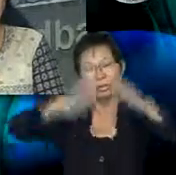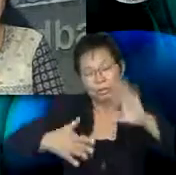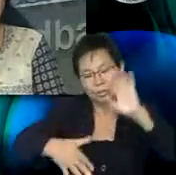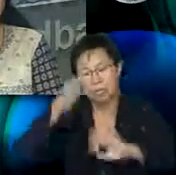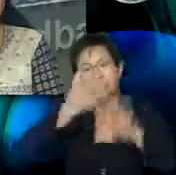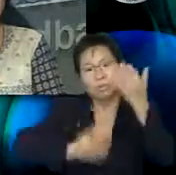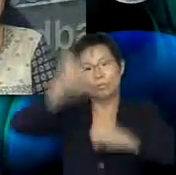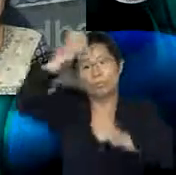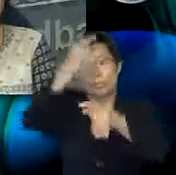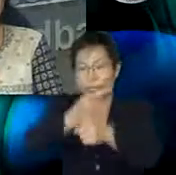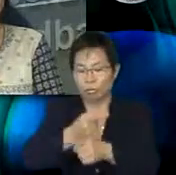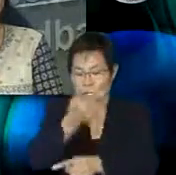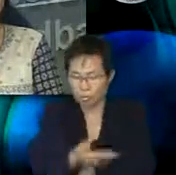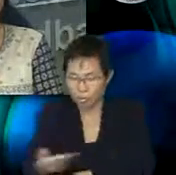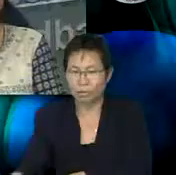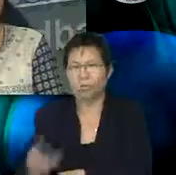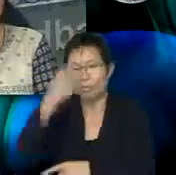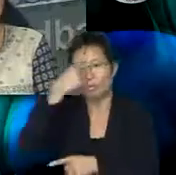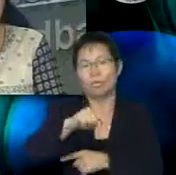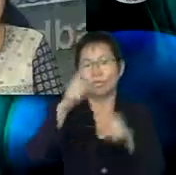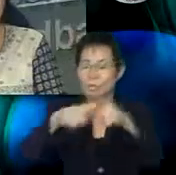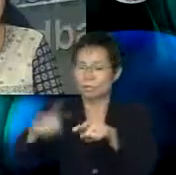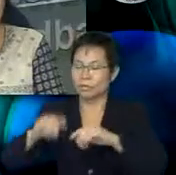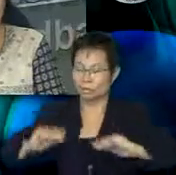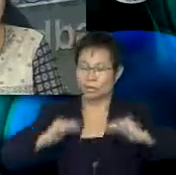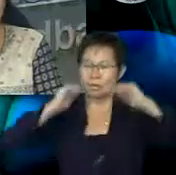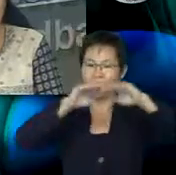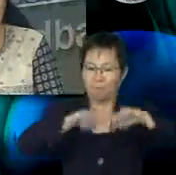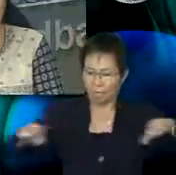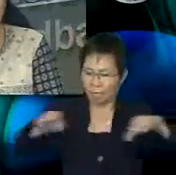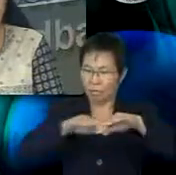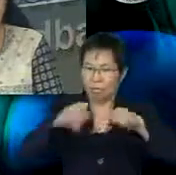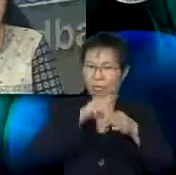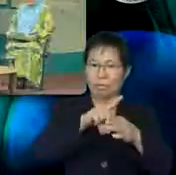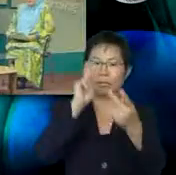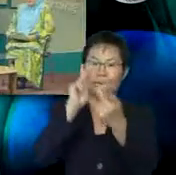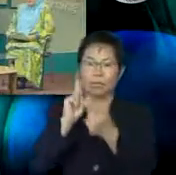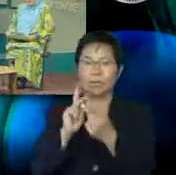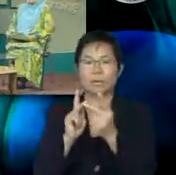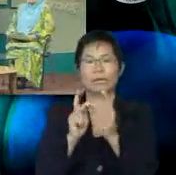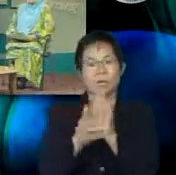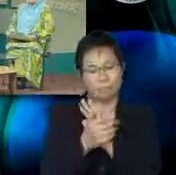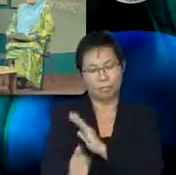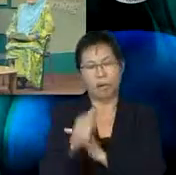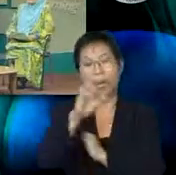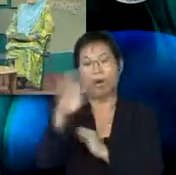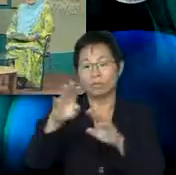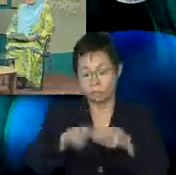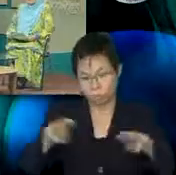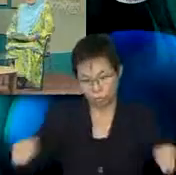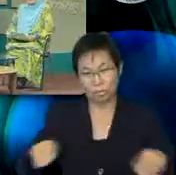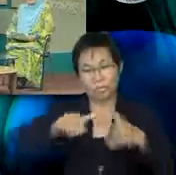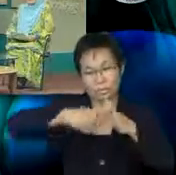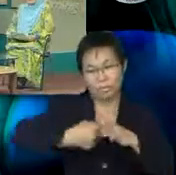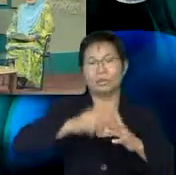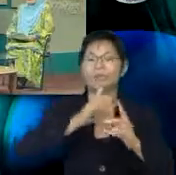choose the most appropriate materials for the different levels of proficiency of her students. Let us begin